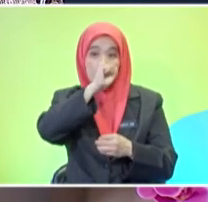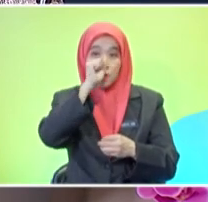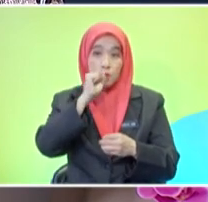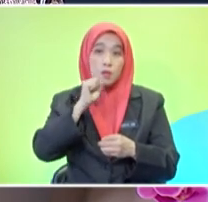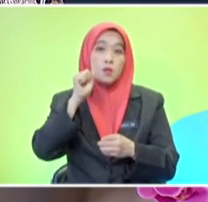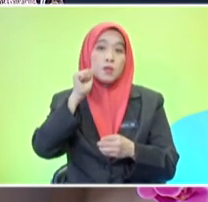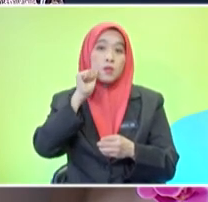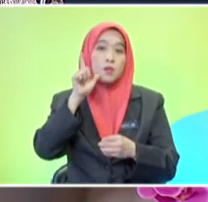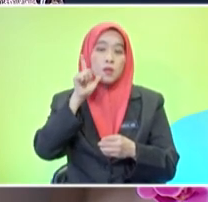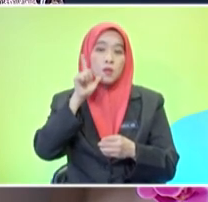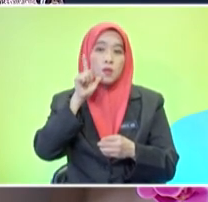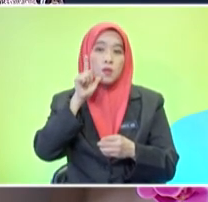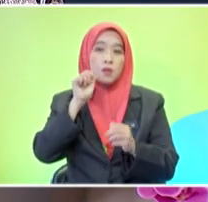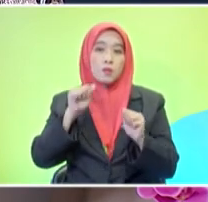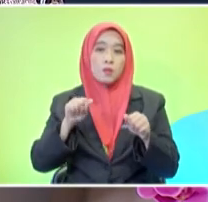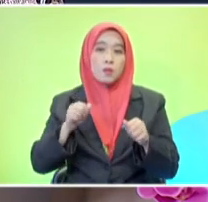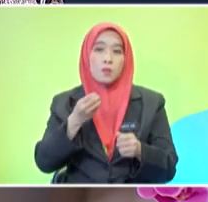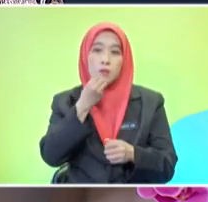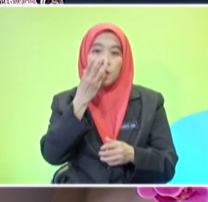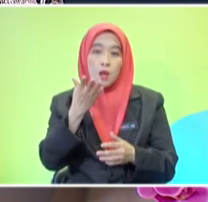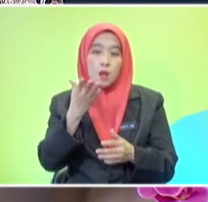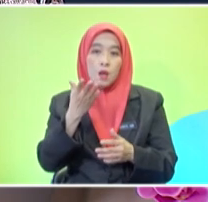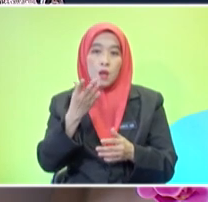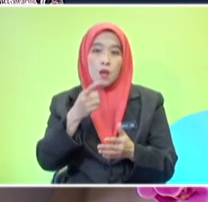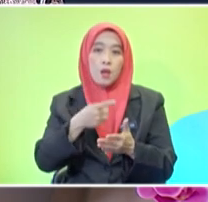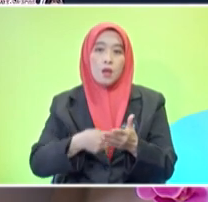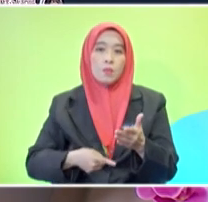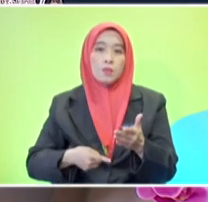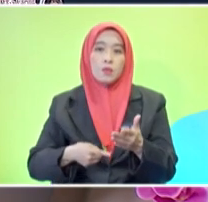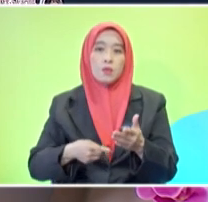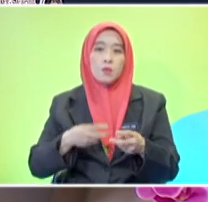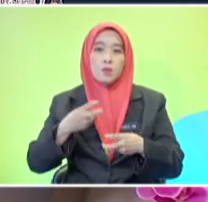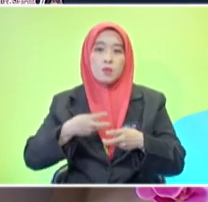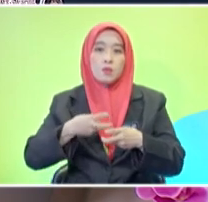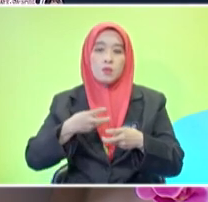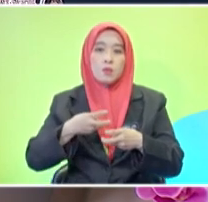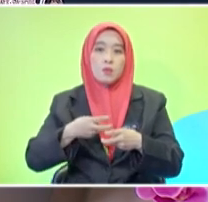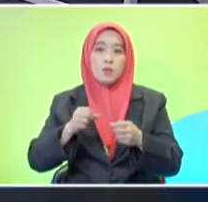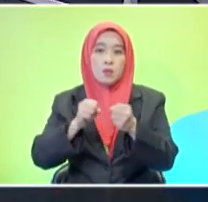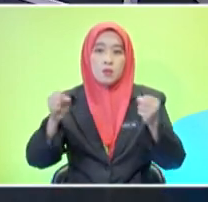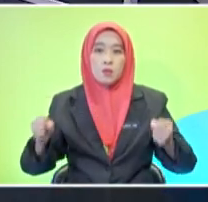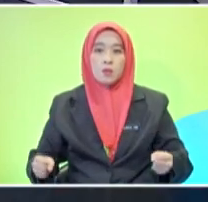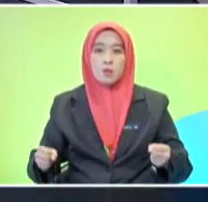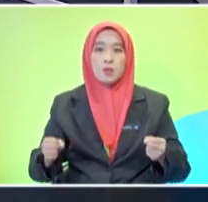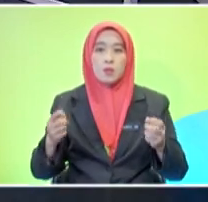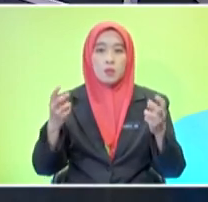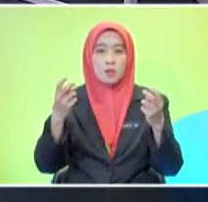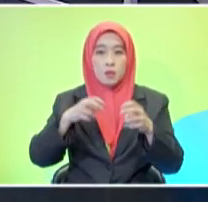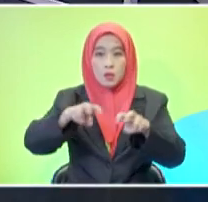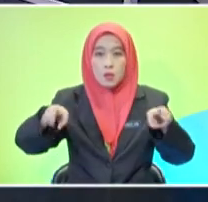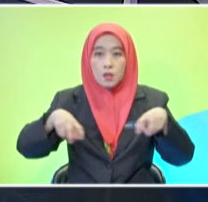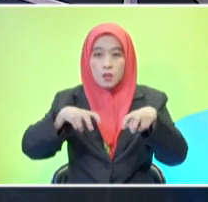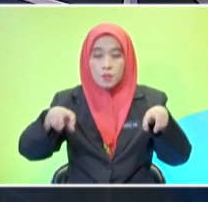Alisa? Can you tell us what are the difficulties that you face while doing this experiment? All right, Alisa.